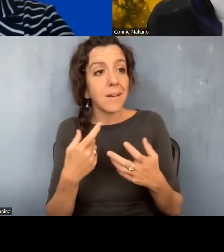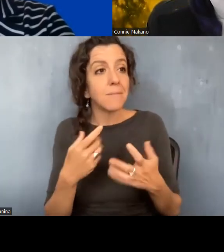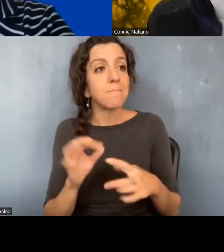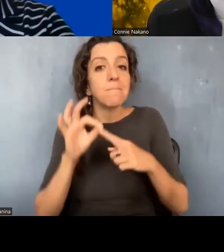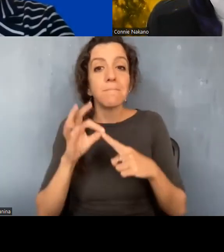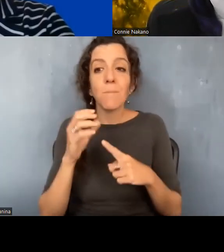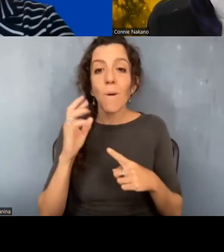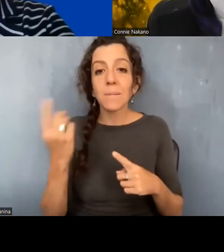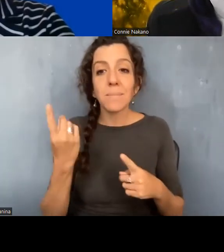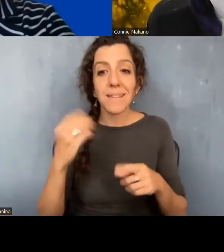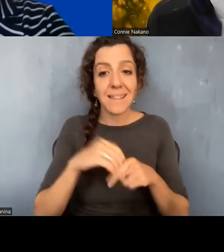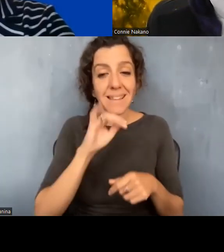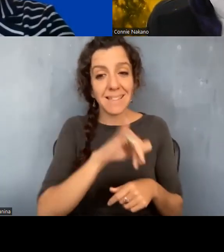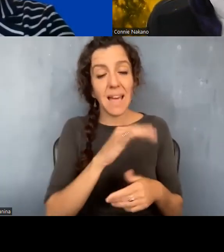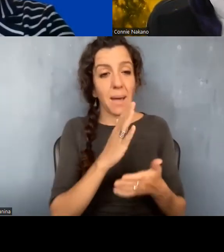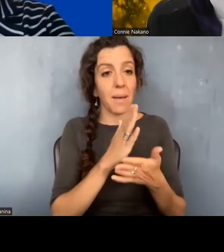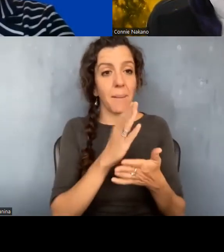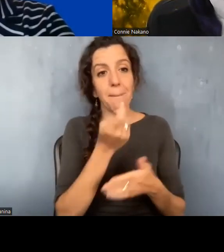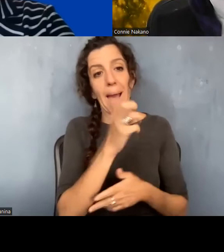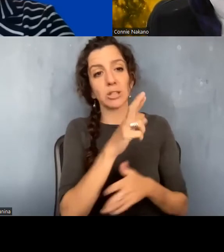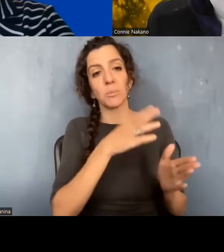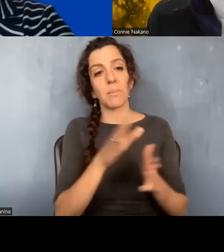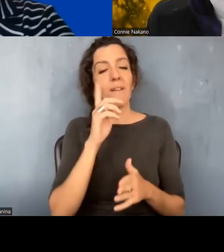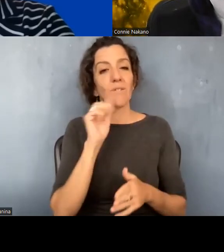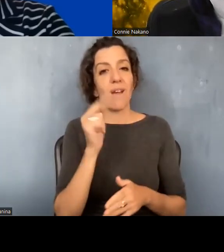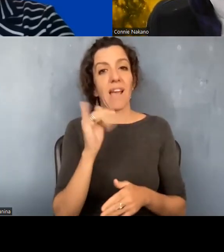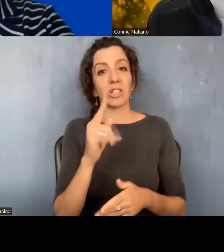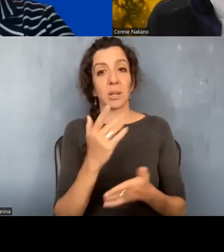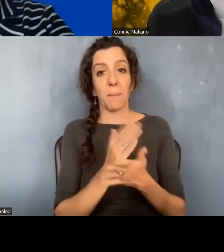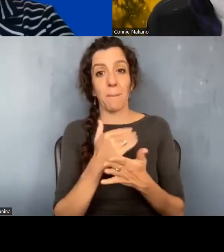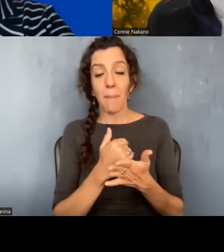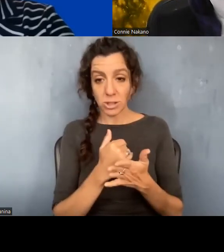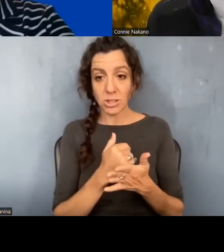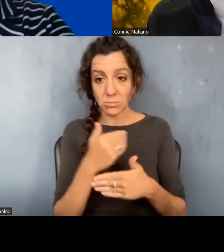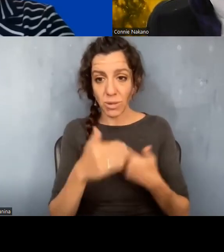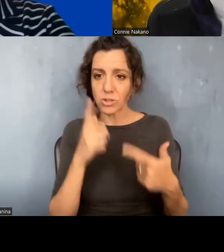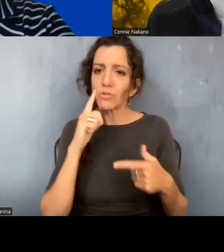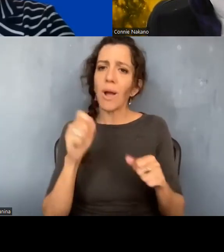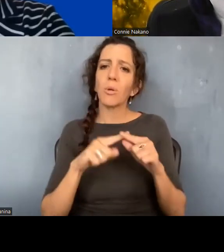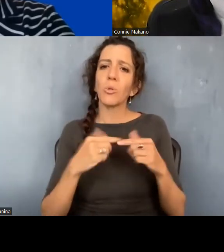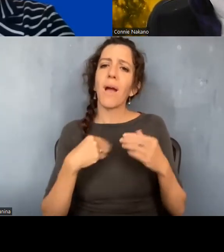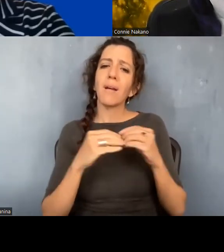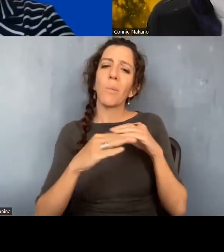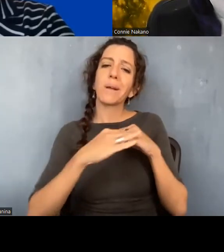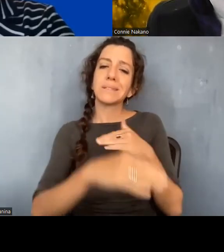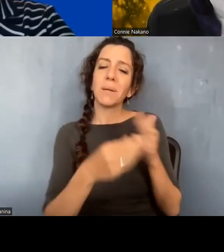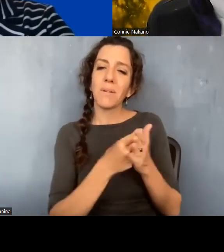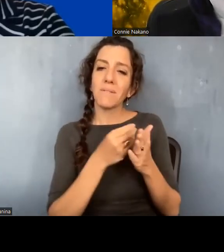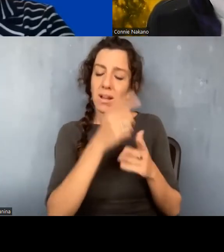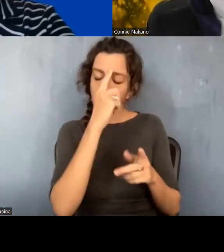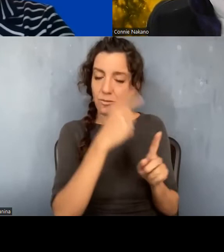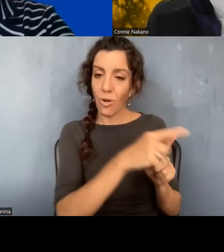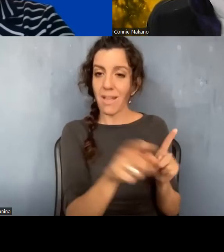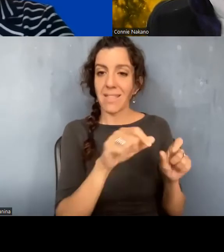for Aging budgeting process to maintain more stable funding for these agencies that we create because of the